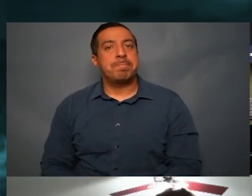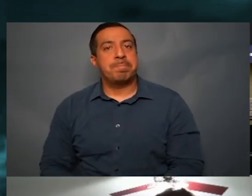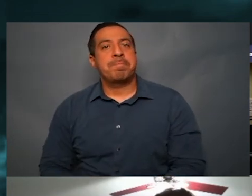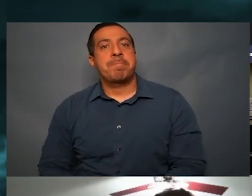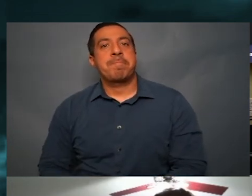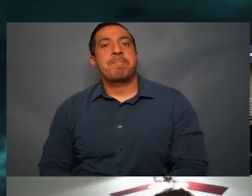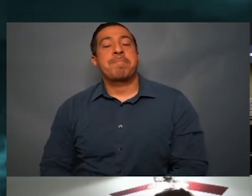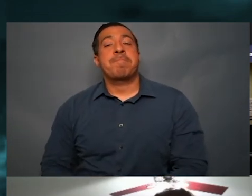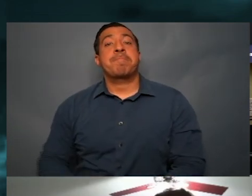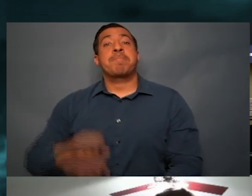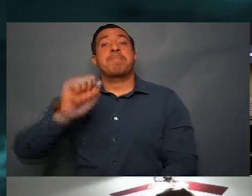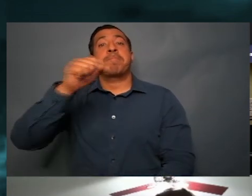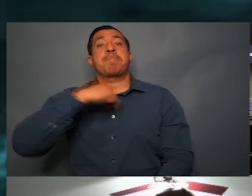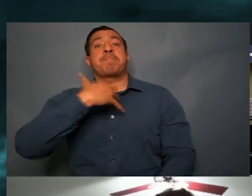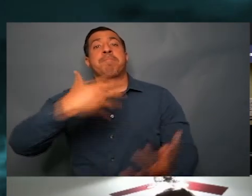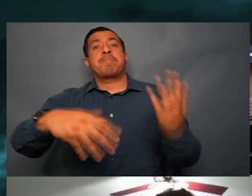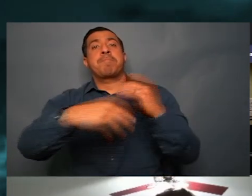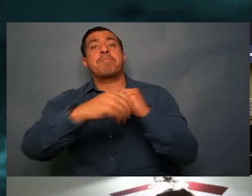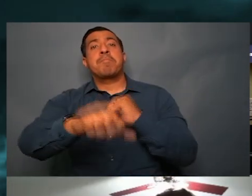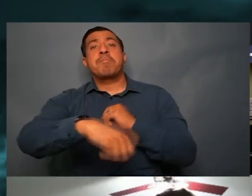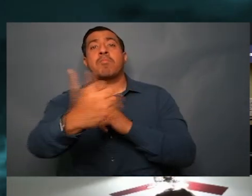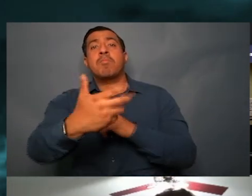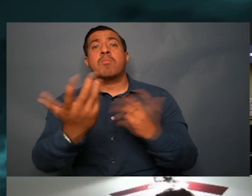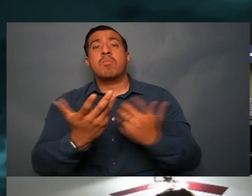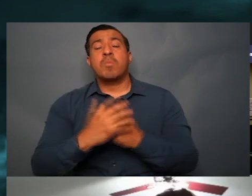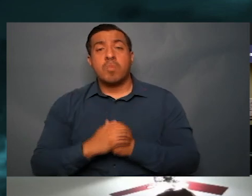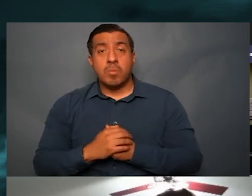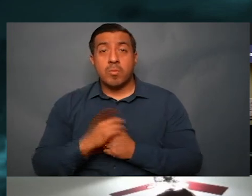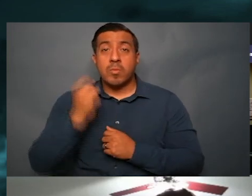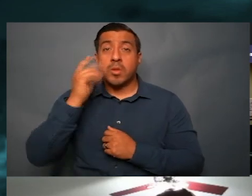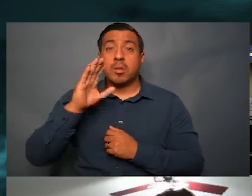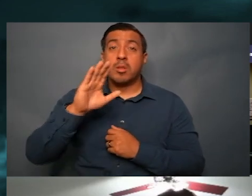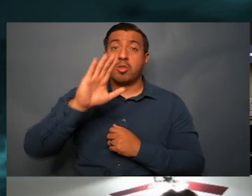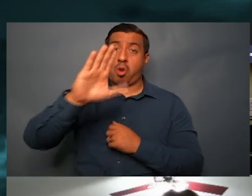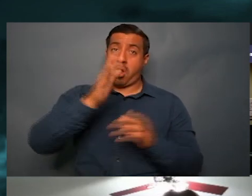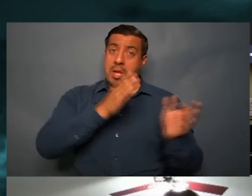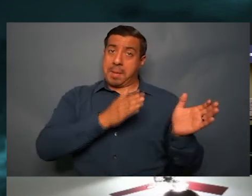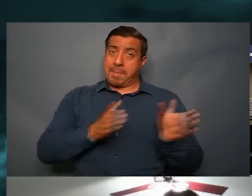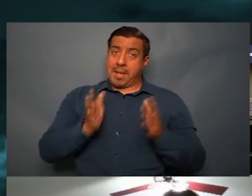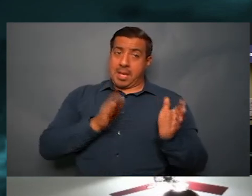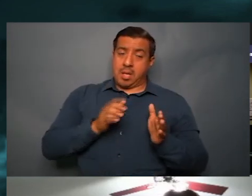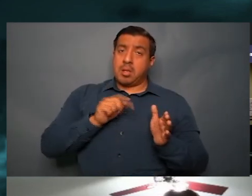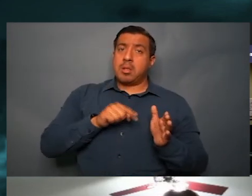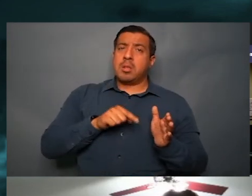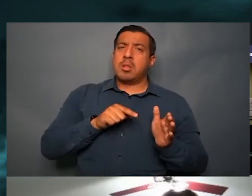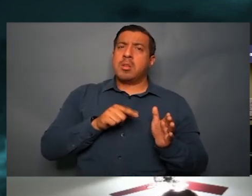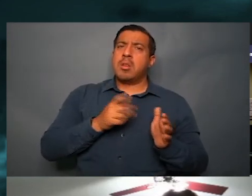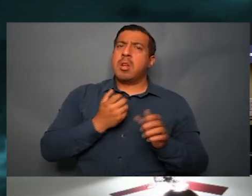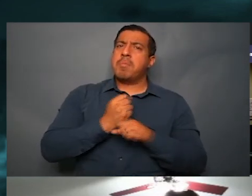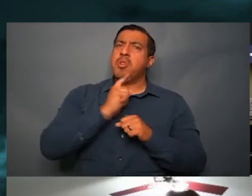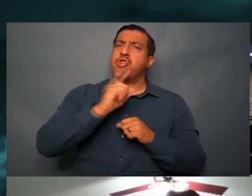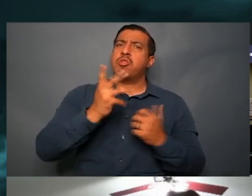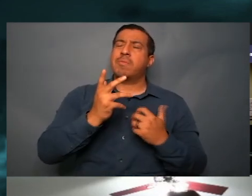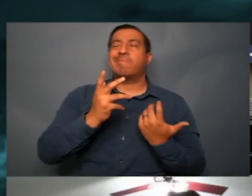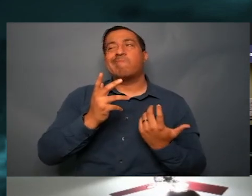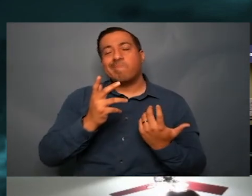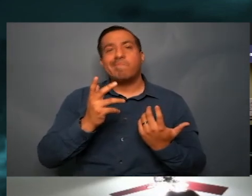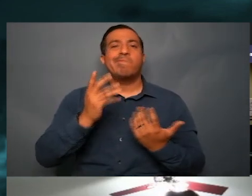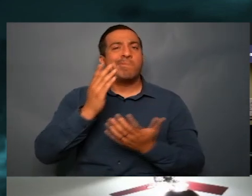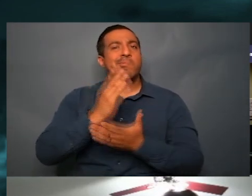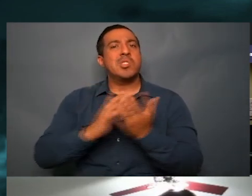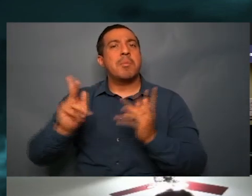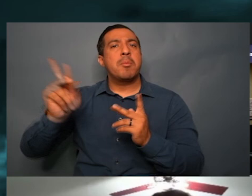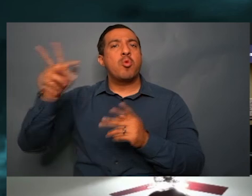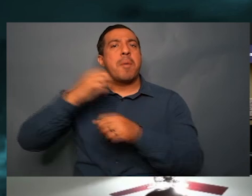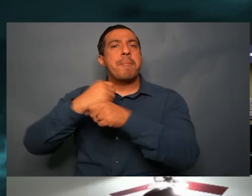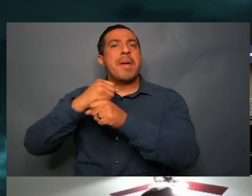Yeah, I would add one other thing to all of this is that in your plans, make sure that you have, because some people will make a kit and